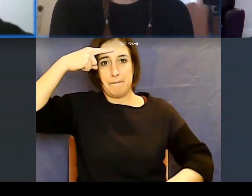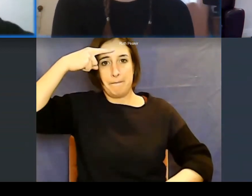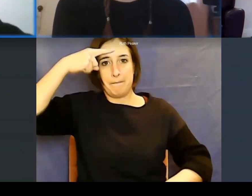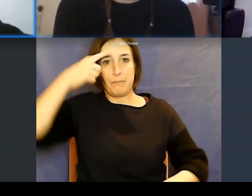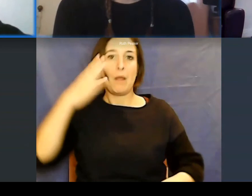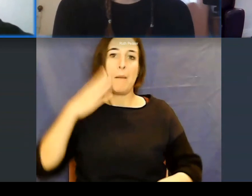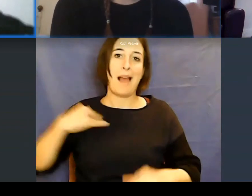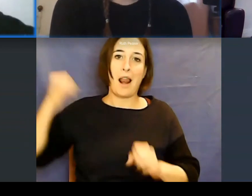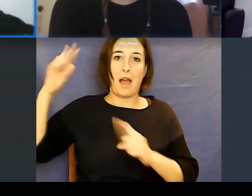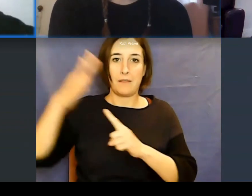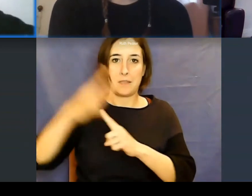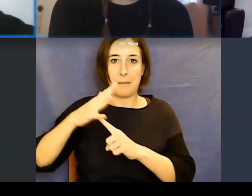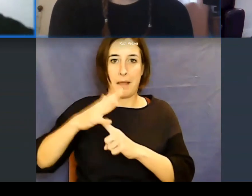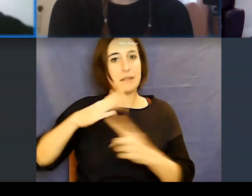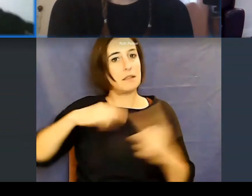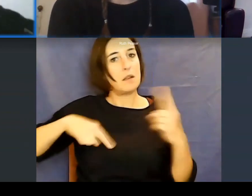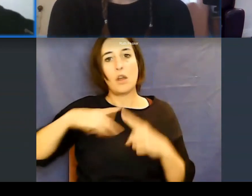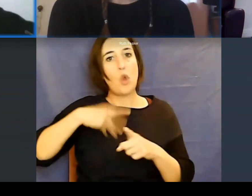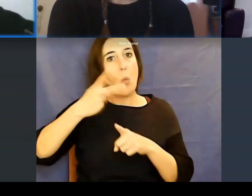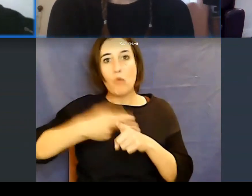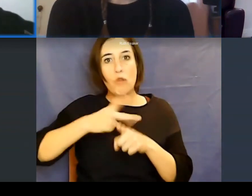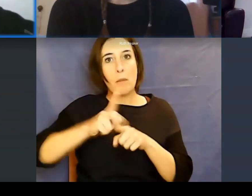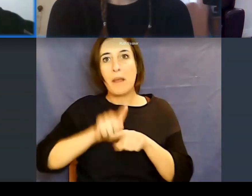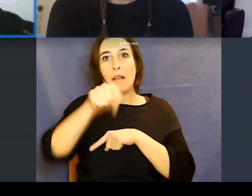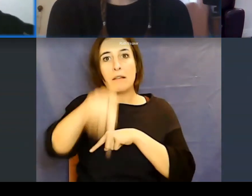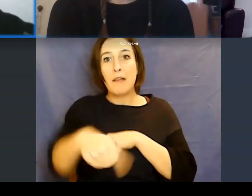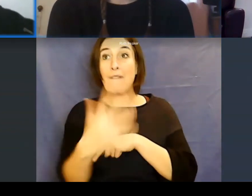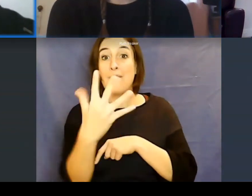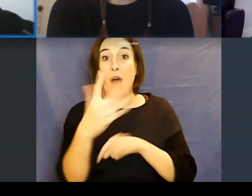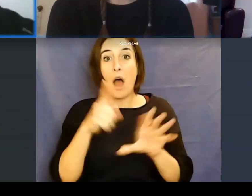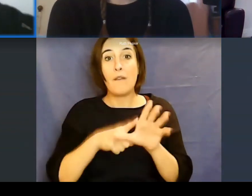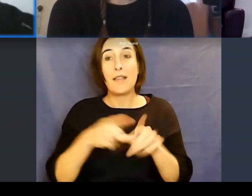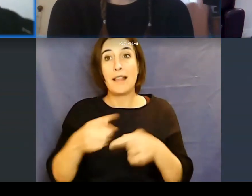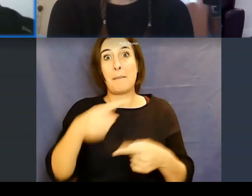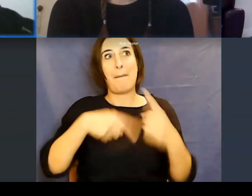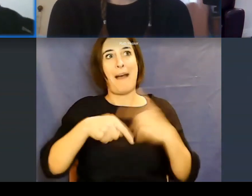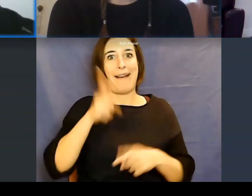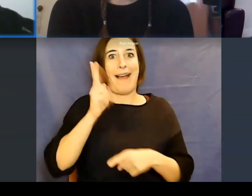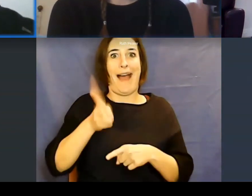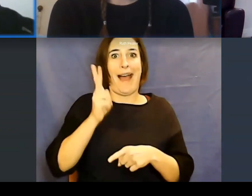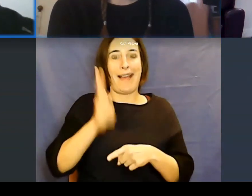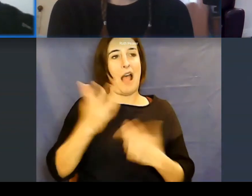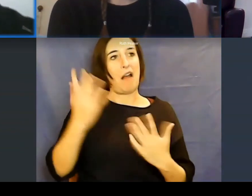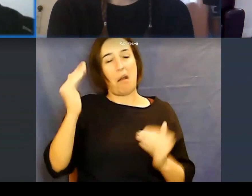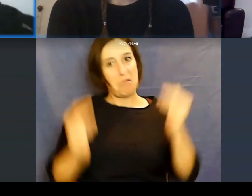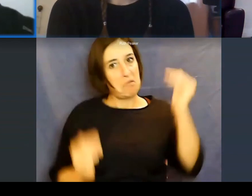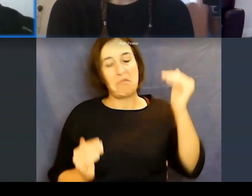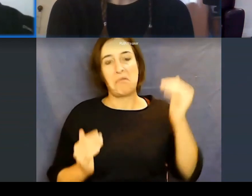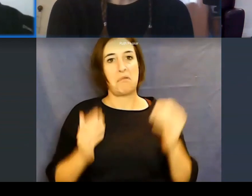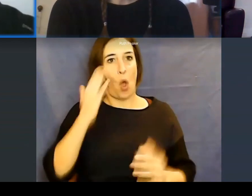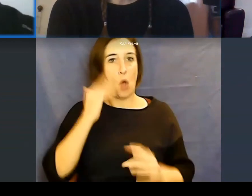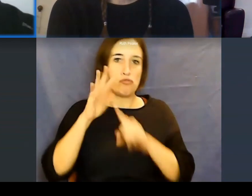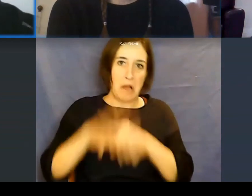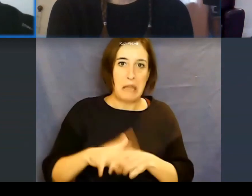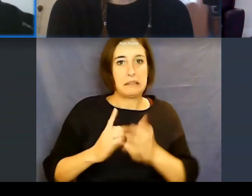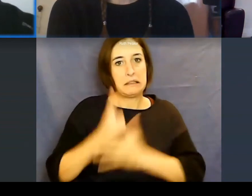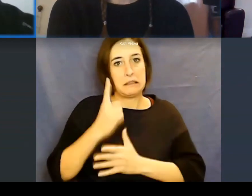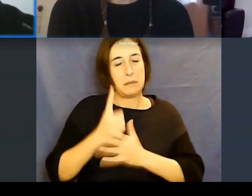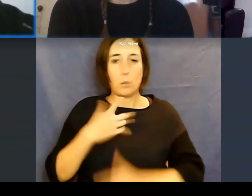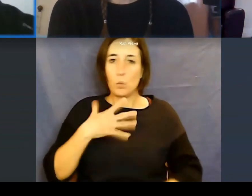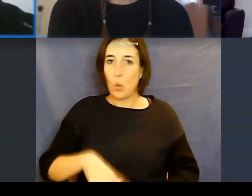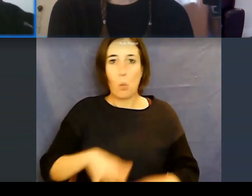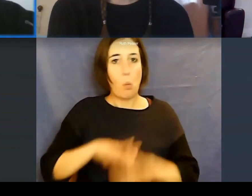about systemic racism, institutional racism in the sports sector. You know, in terms of the way we